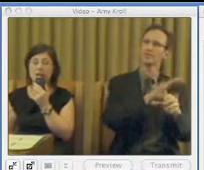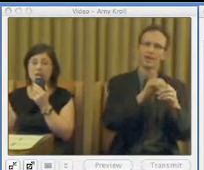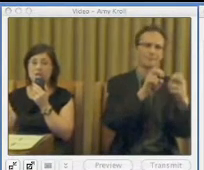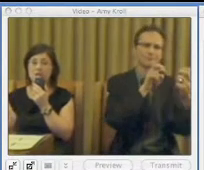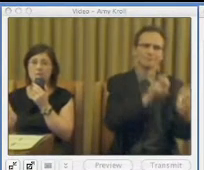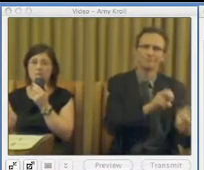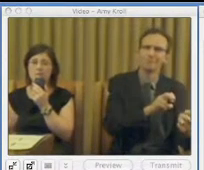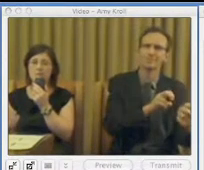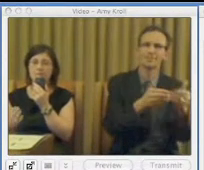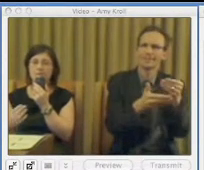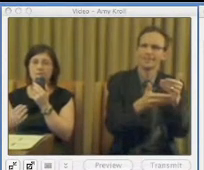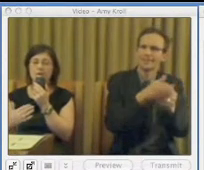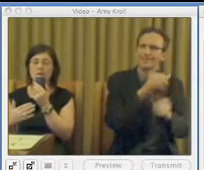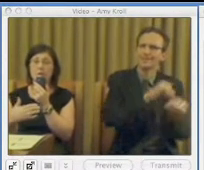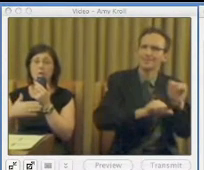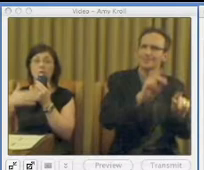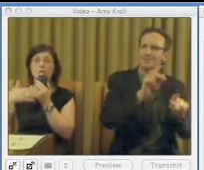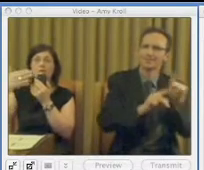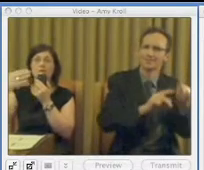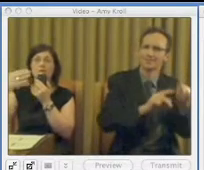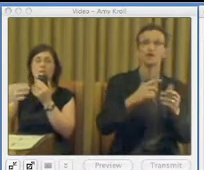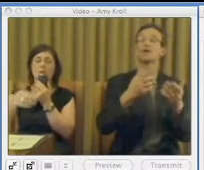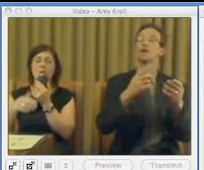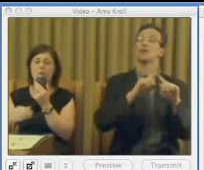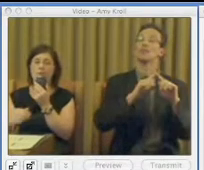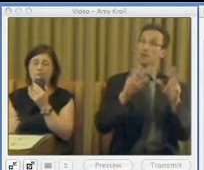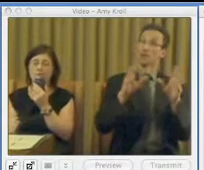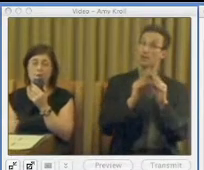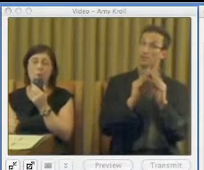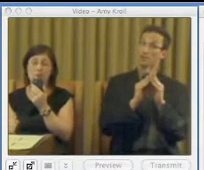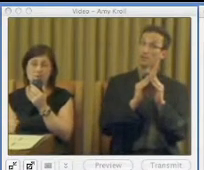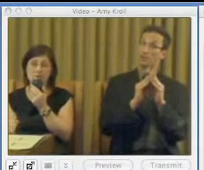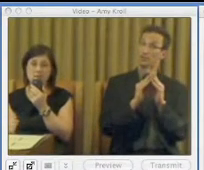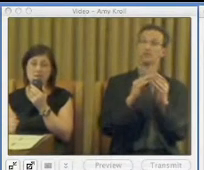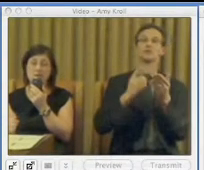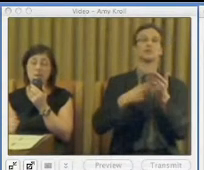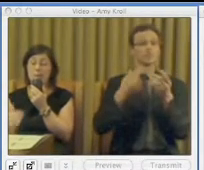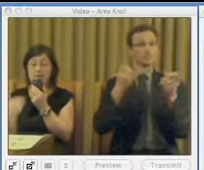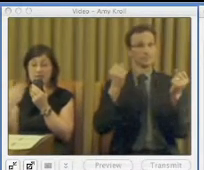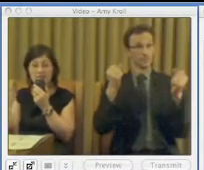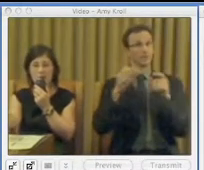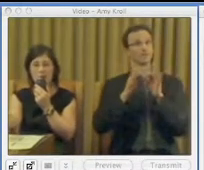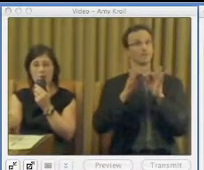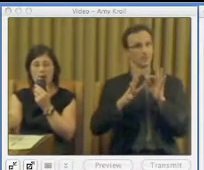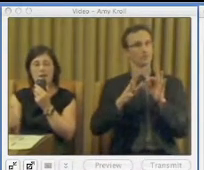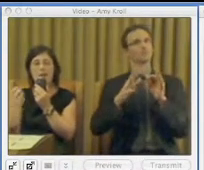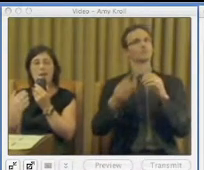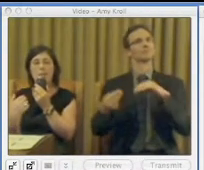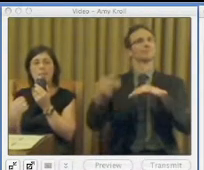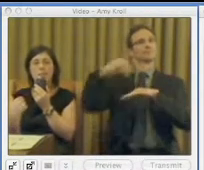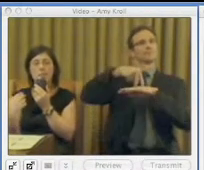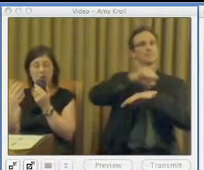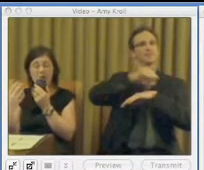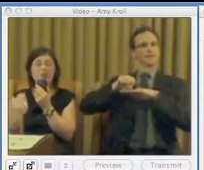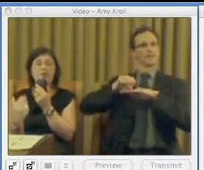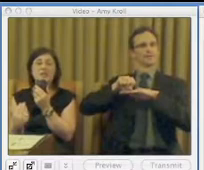Often you'll be on a stage, removed from the audience, so you might be able to see your client,